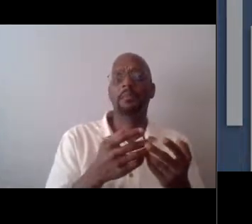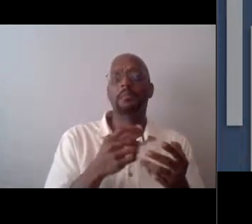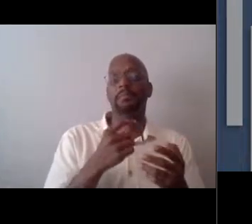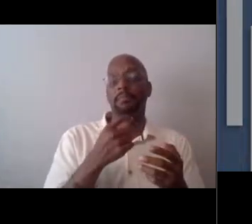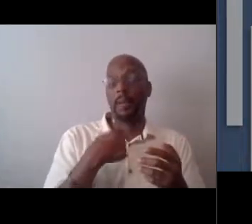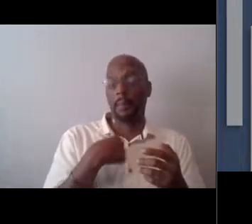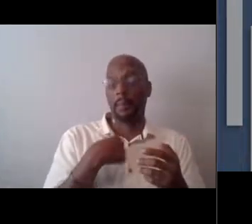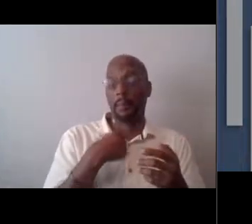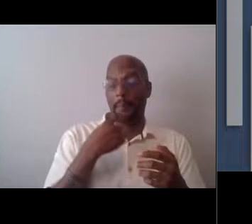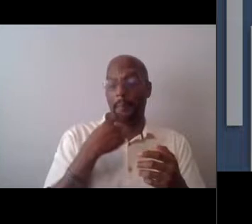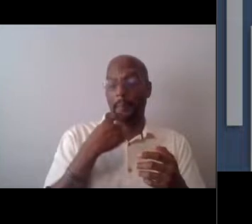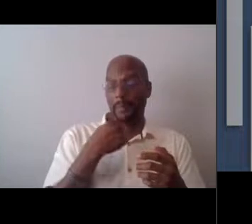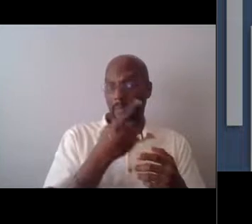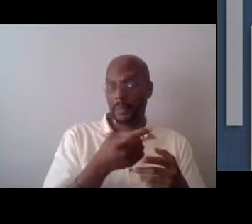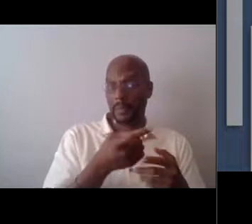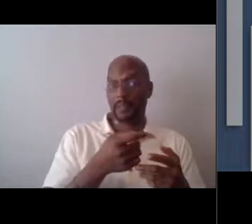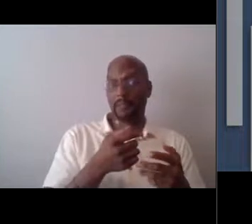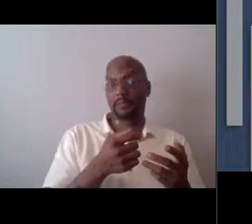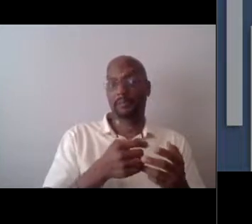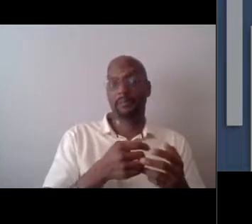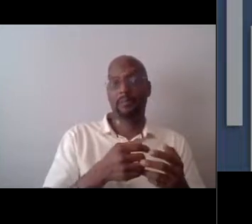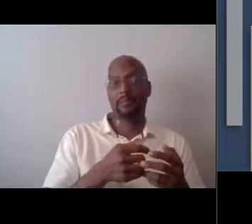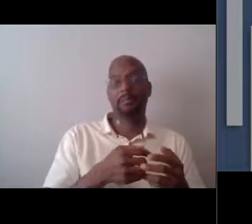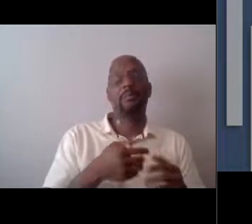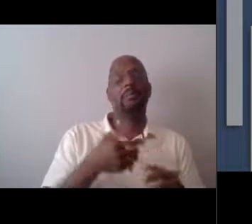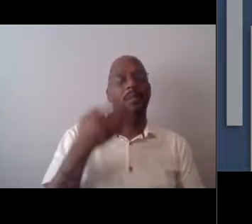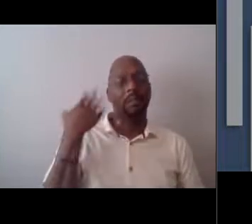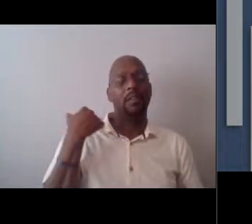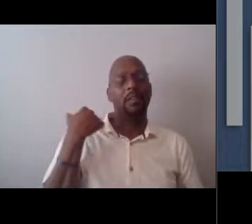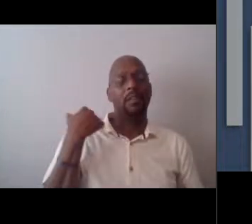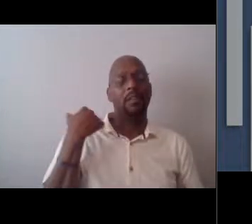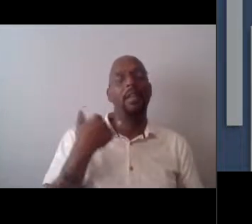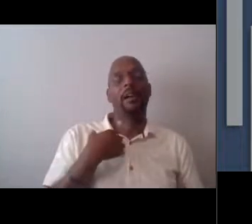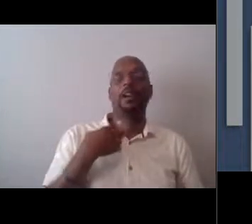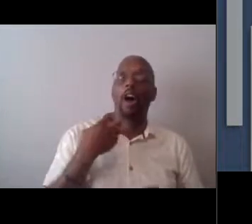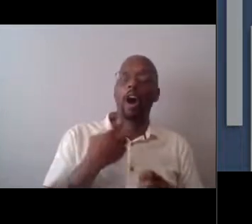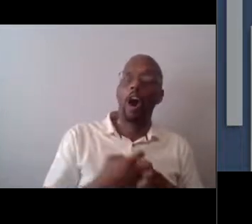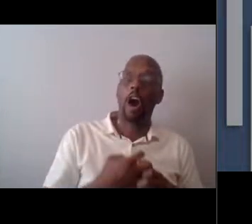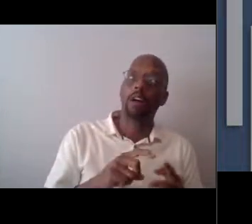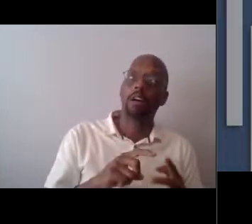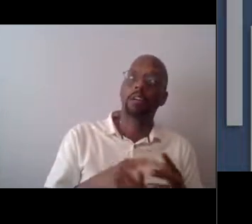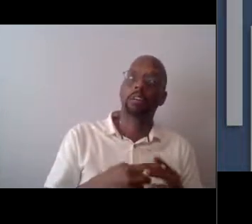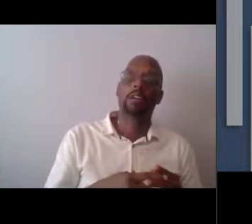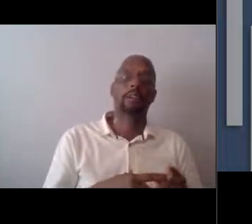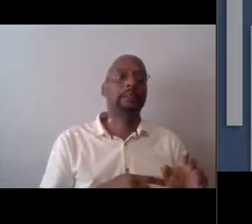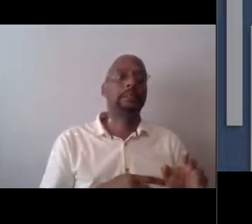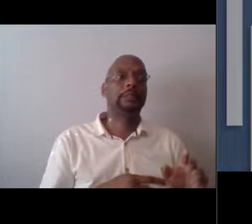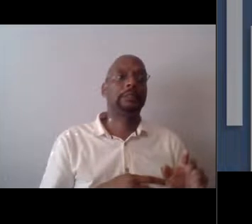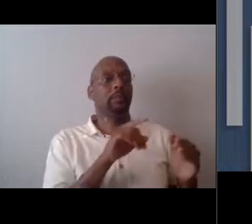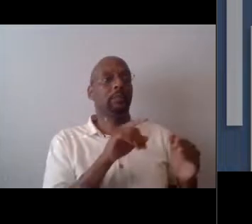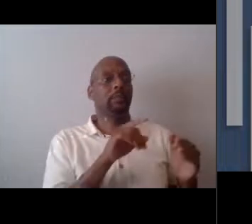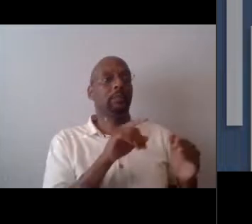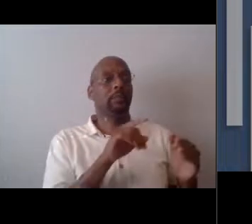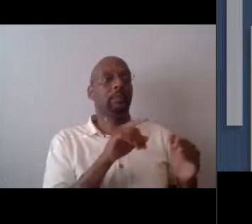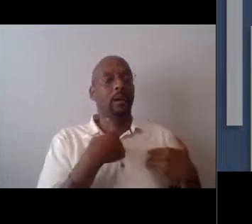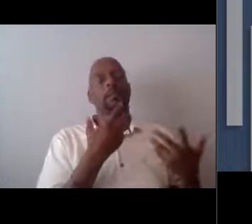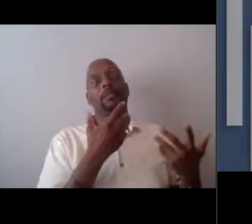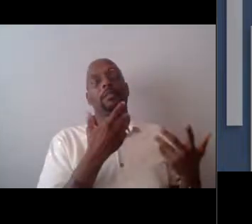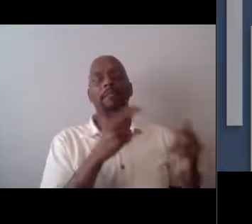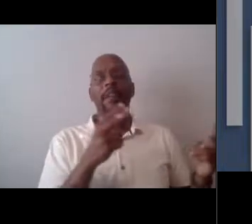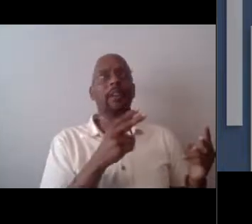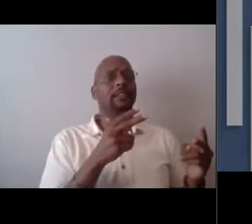with CalEnviroScreen, they got off to a much more rocky start than you. And this looks like you've got a very systematic approach that has some good